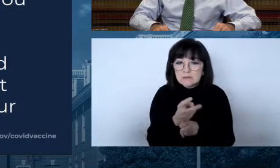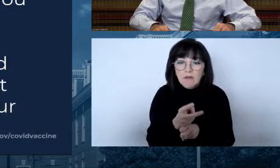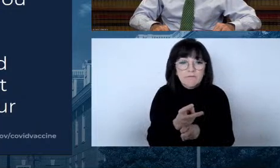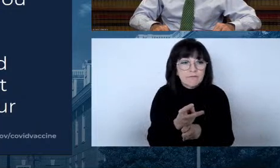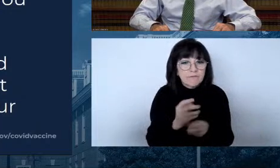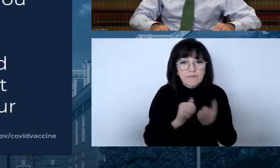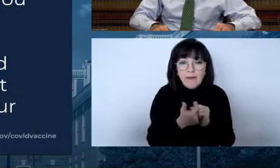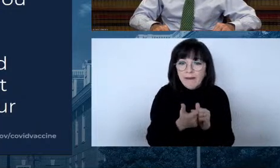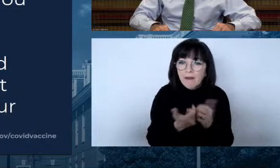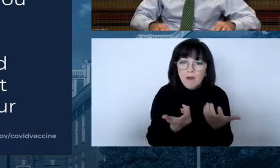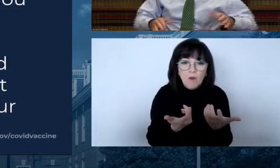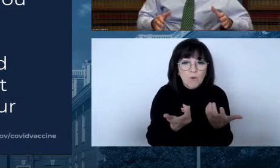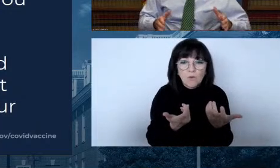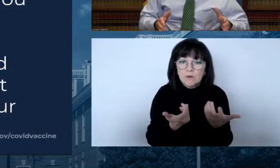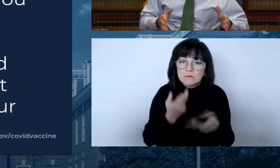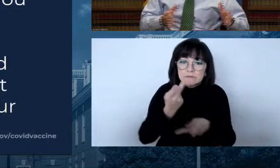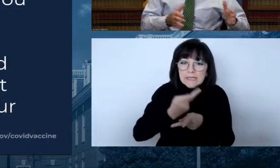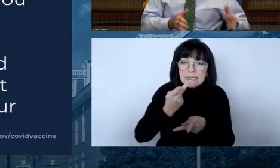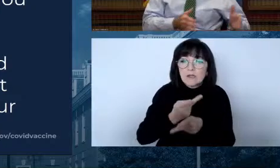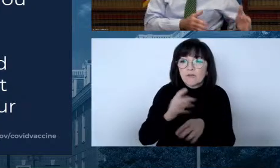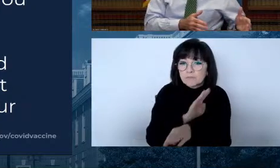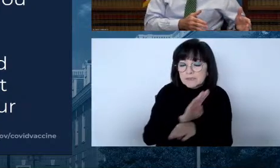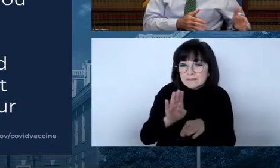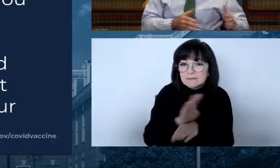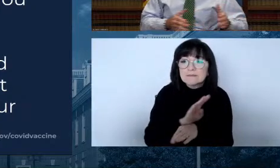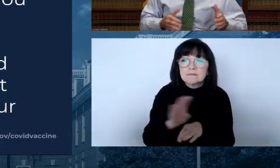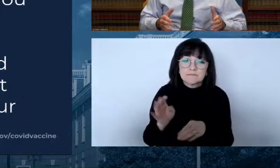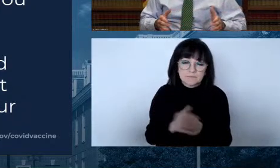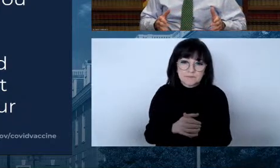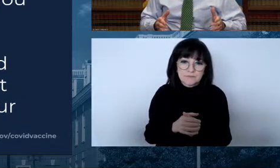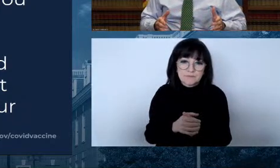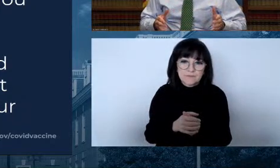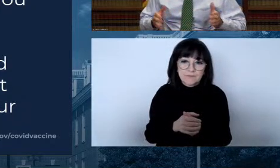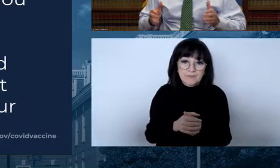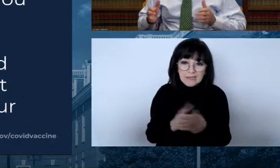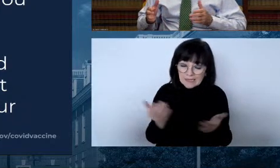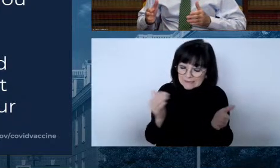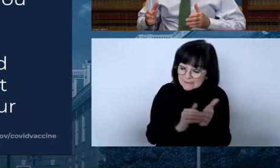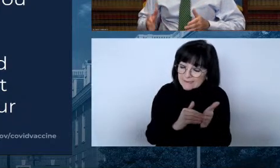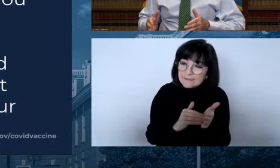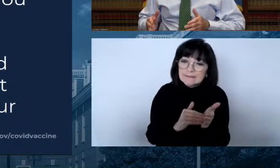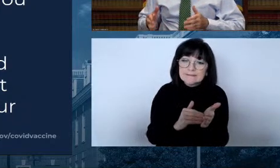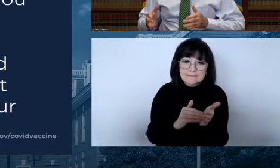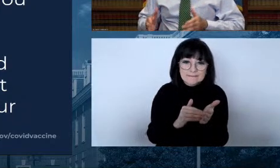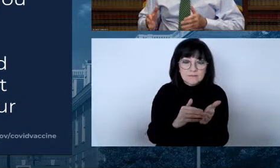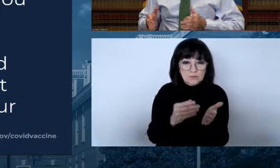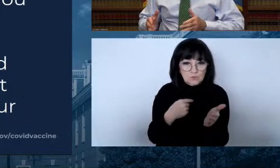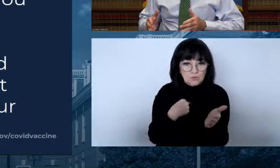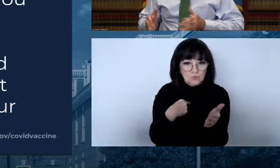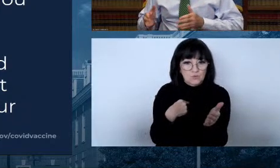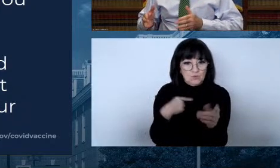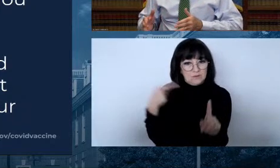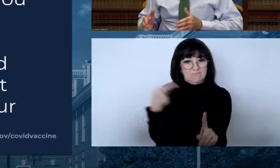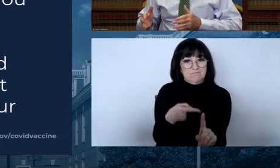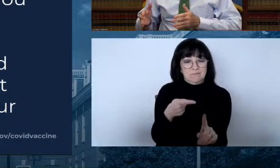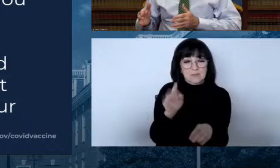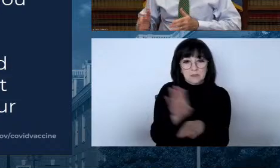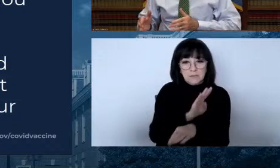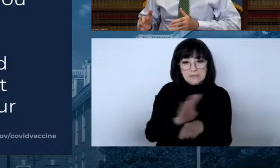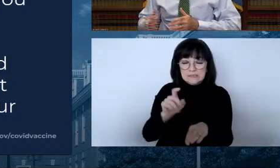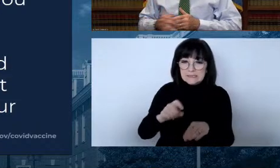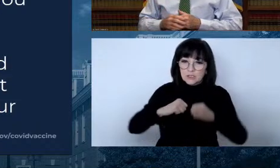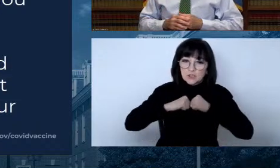serious way. Businesses, again, I mentioned talking to the business leaders. we need to protect your workers